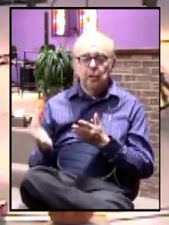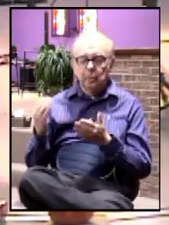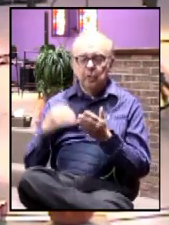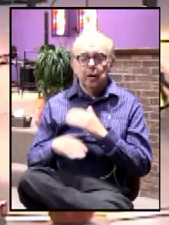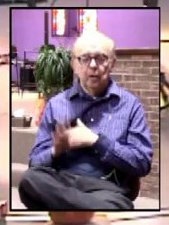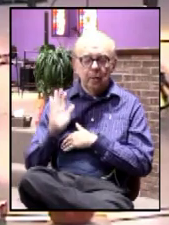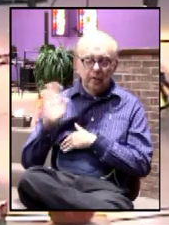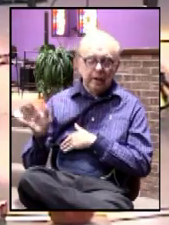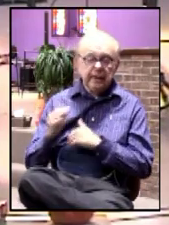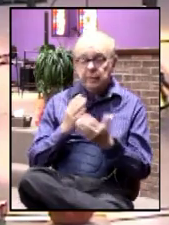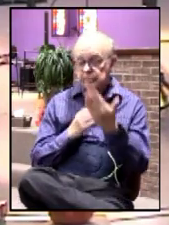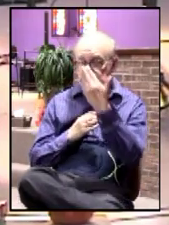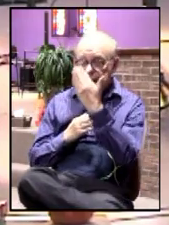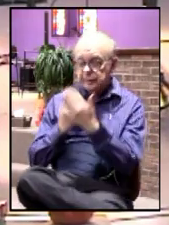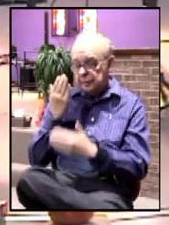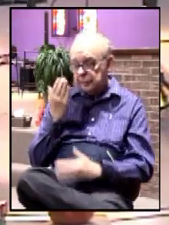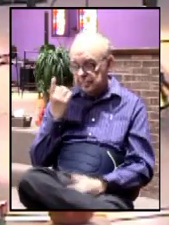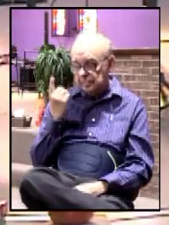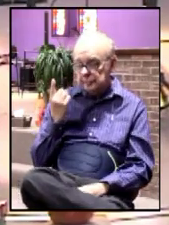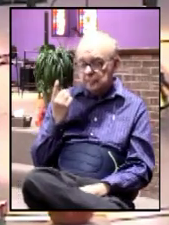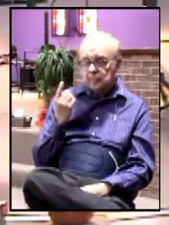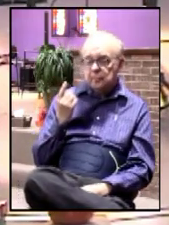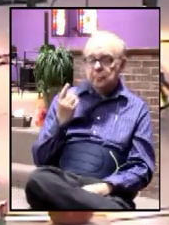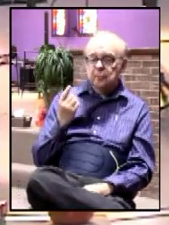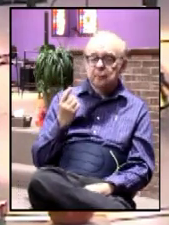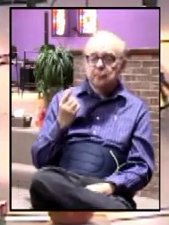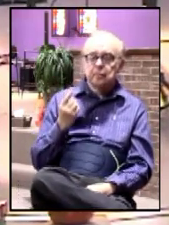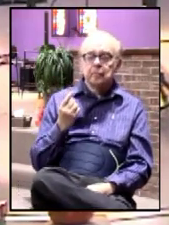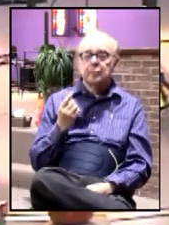bring you into his presence.